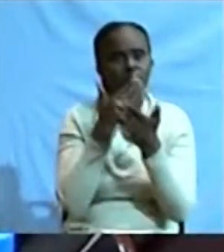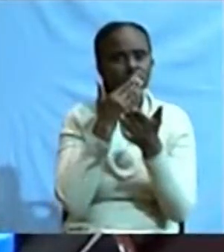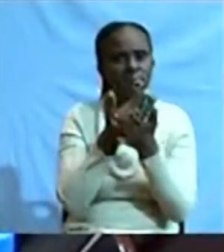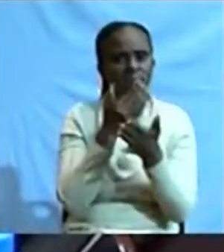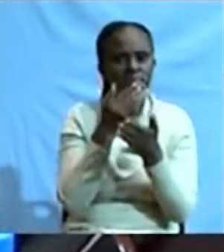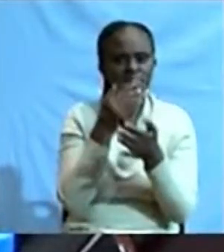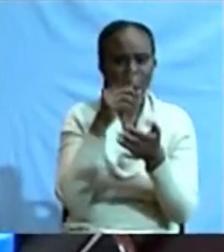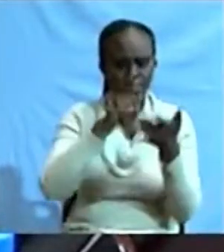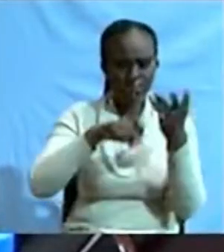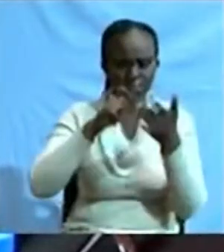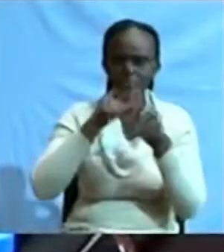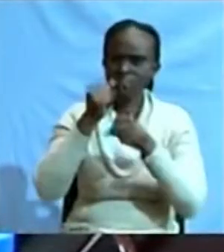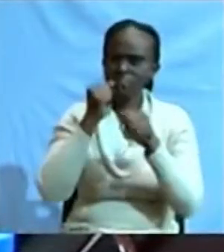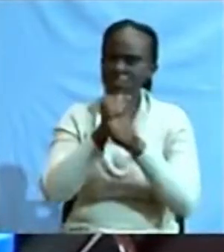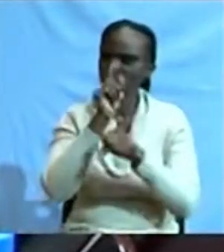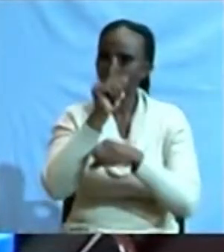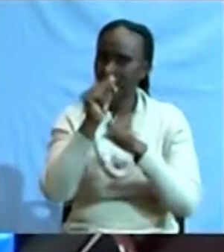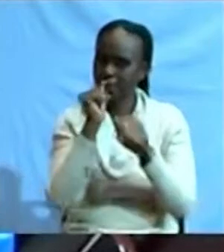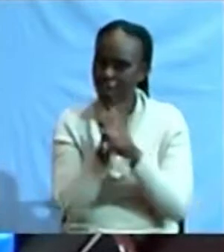a year.